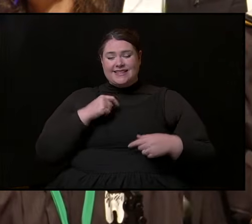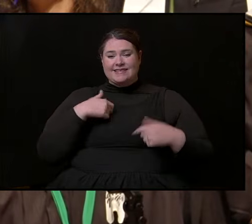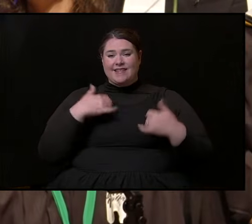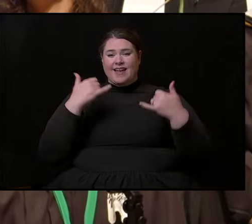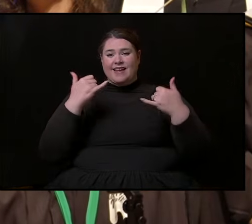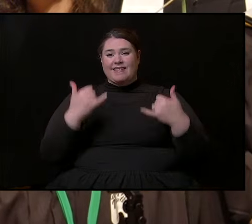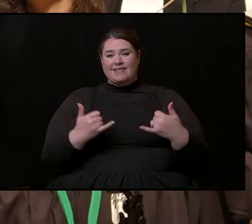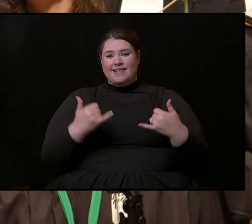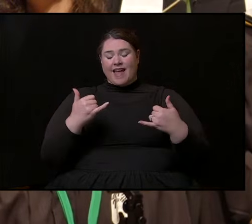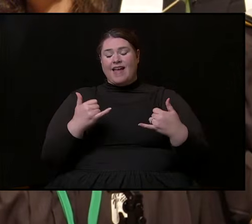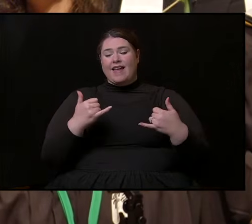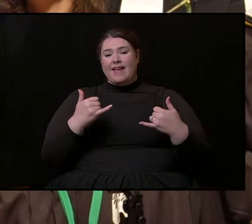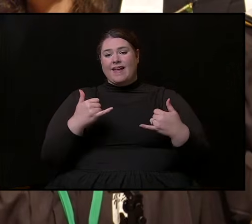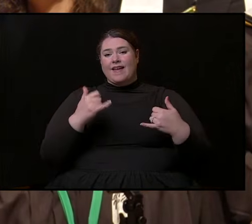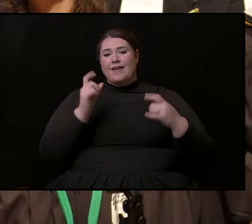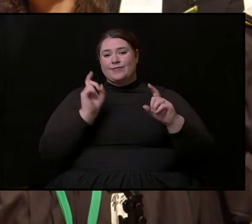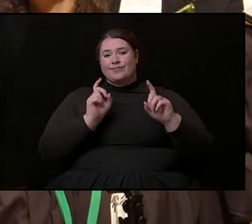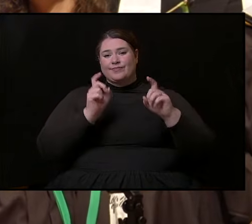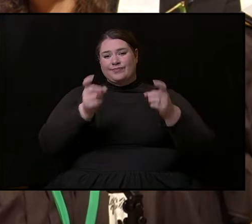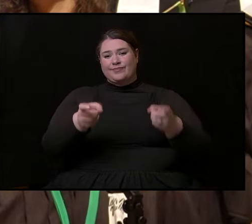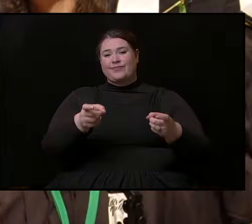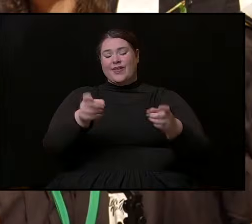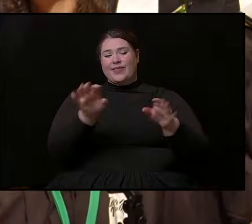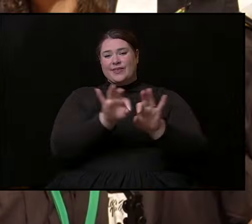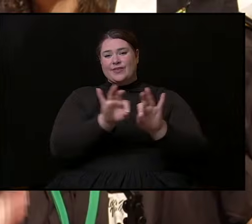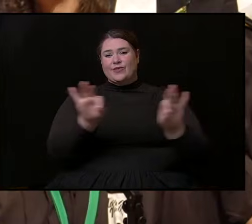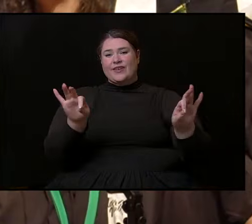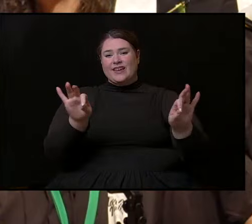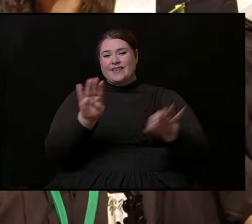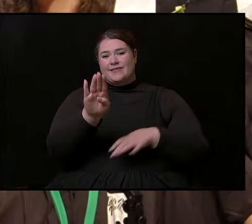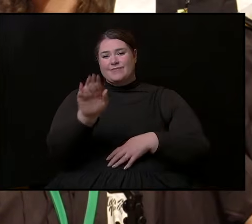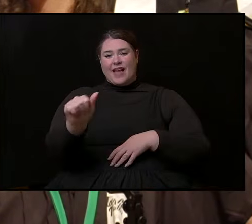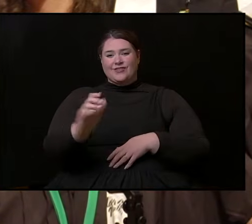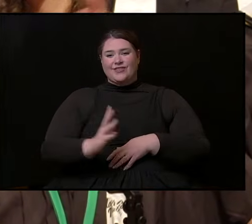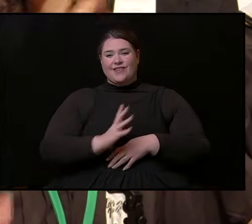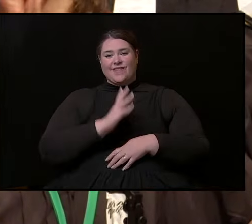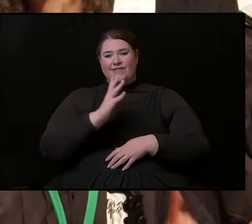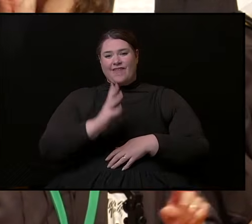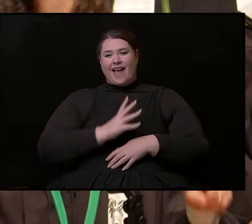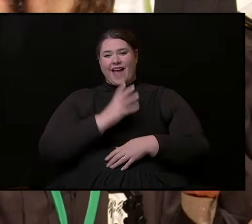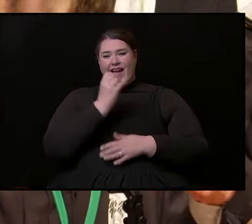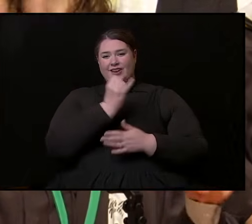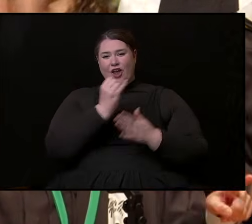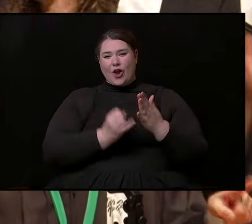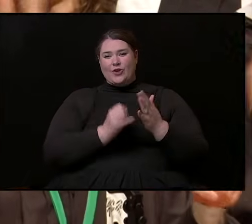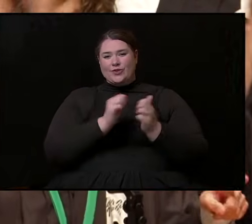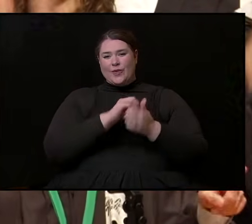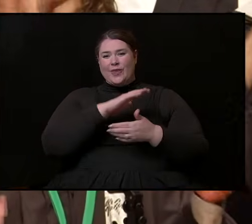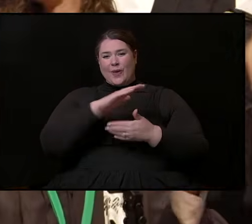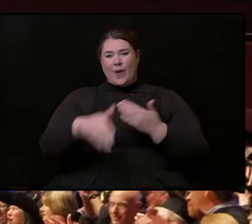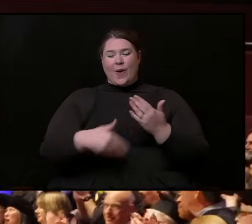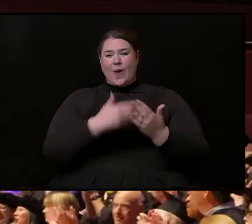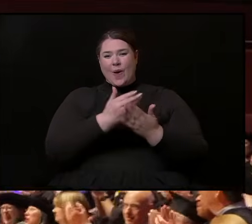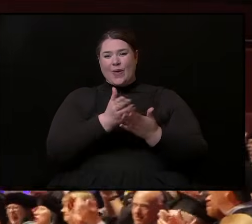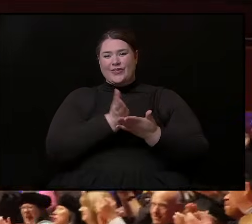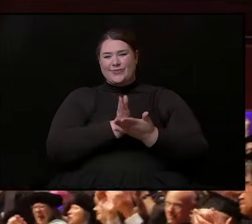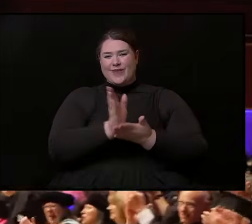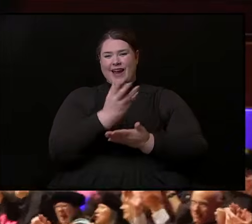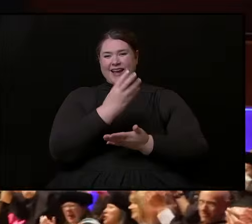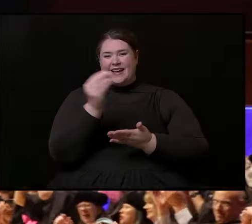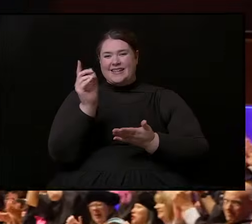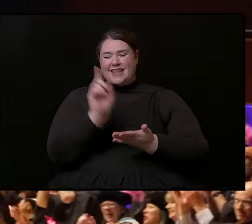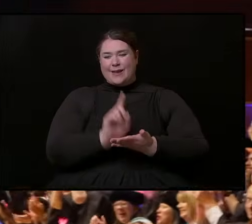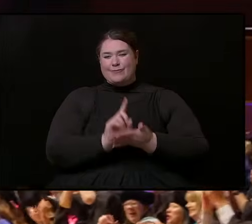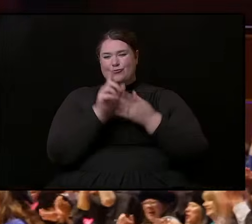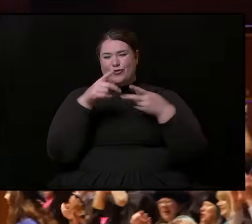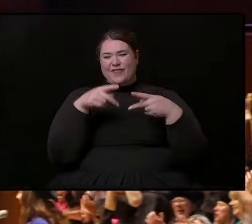hereby confer upon you the degree of Bachelors of Fine Arts with all the rights and